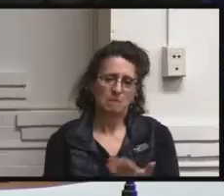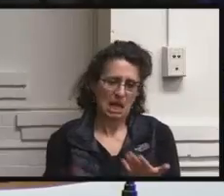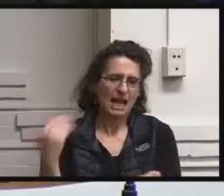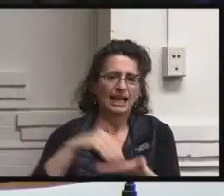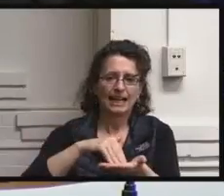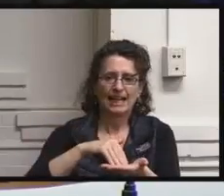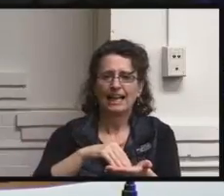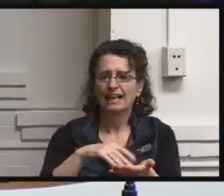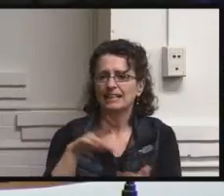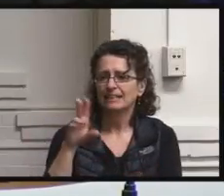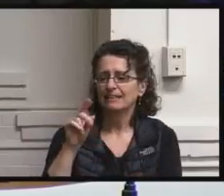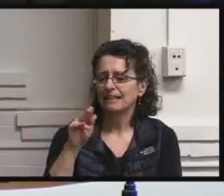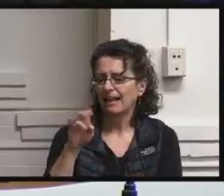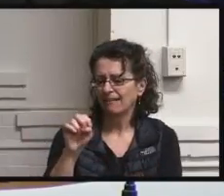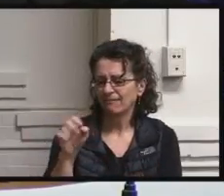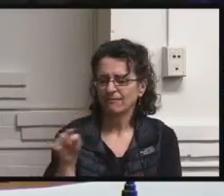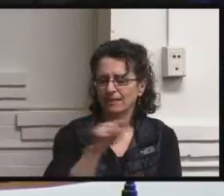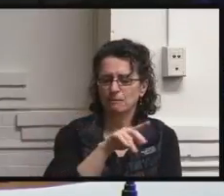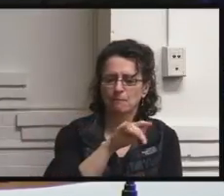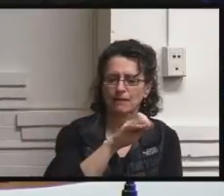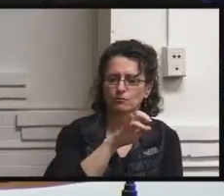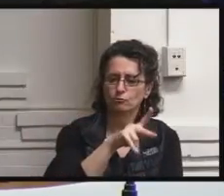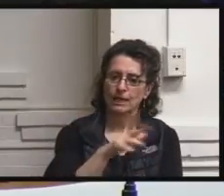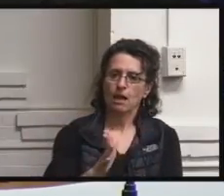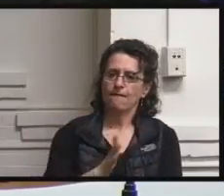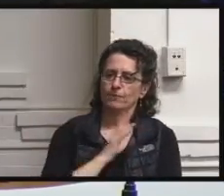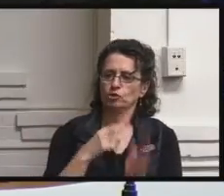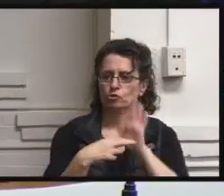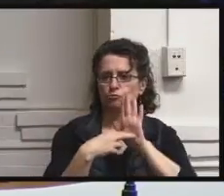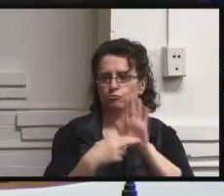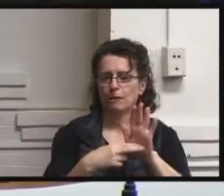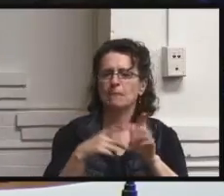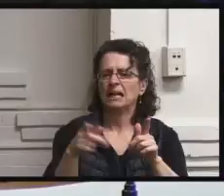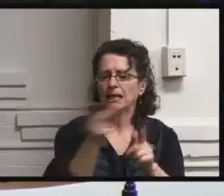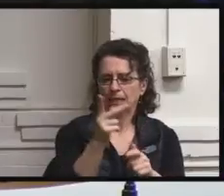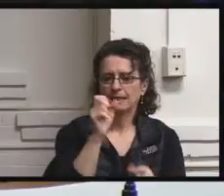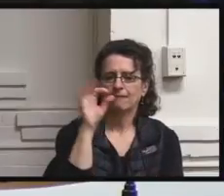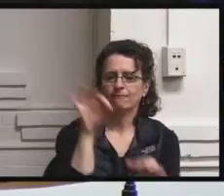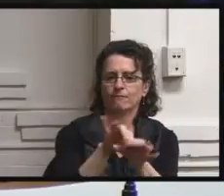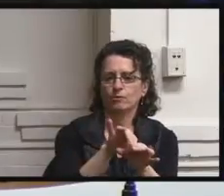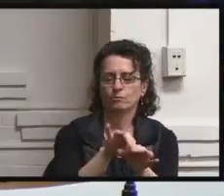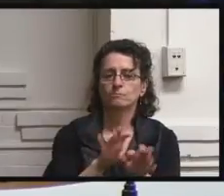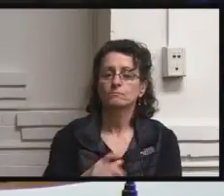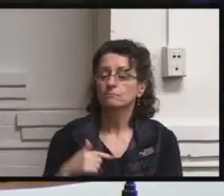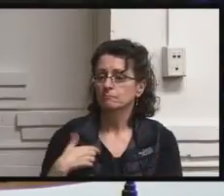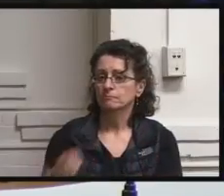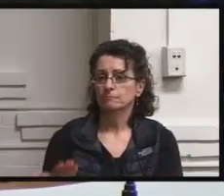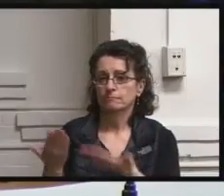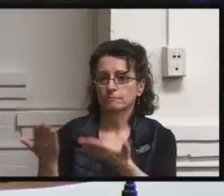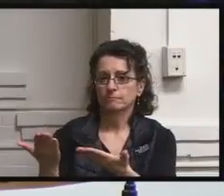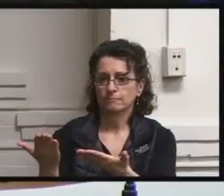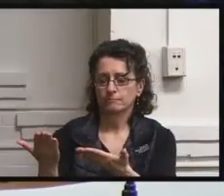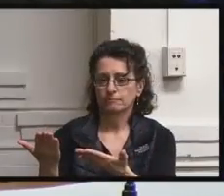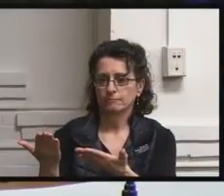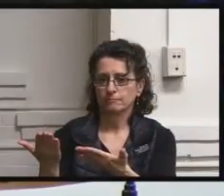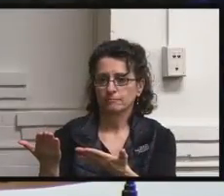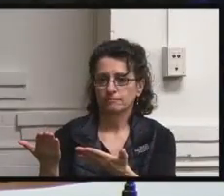recommend Dave Scholes and Patrick Moreland as our two voting representatives. I nominate,